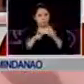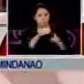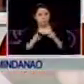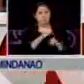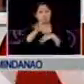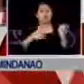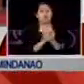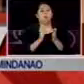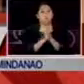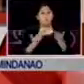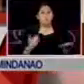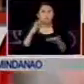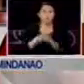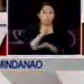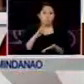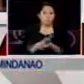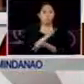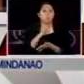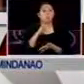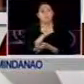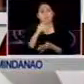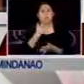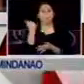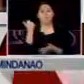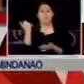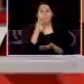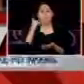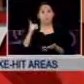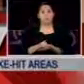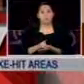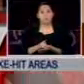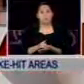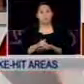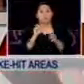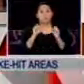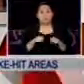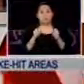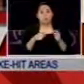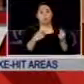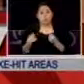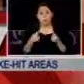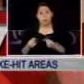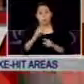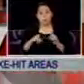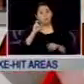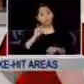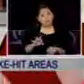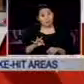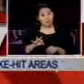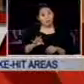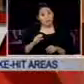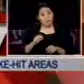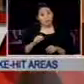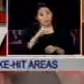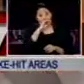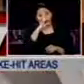and documents of an adversary conducted with a view to ascertain whether something of value may show up will